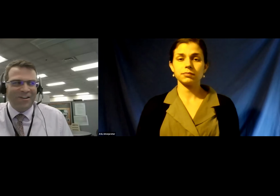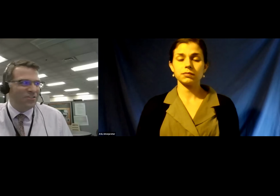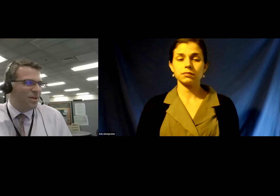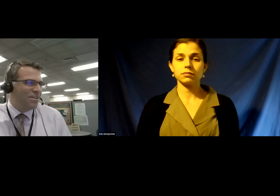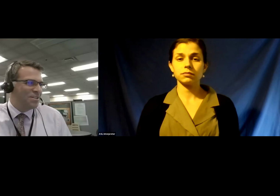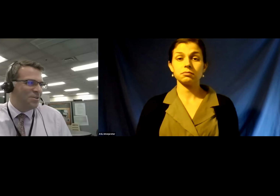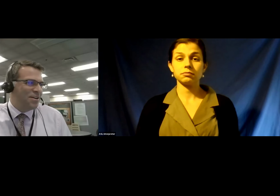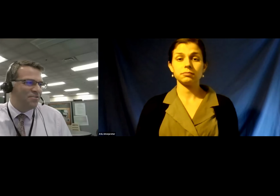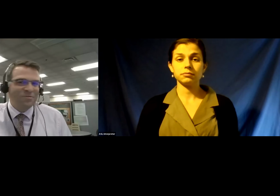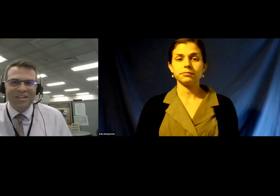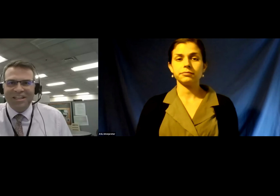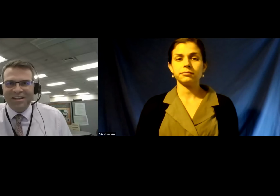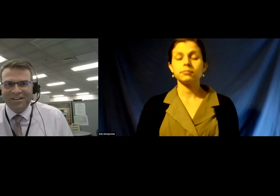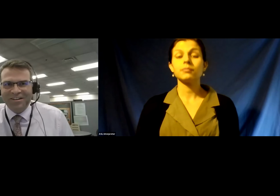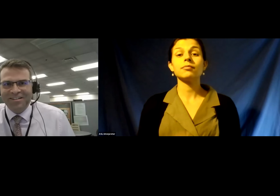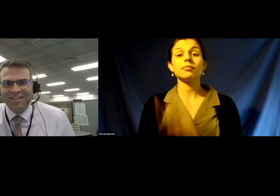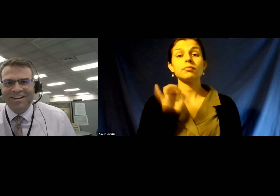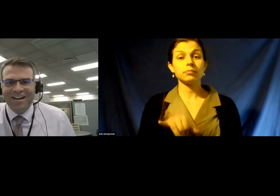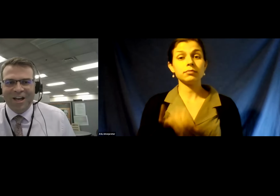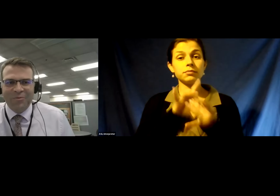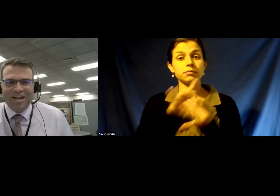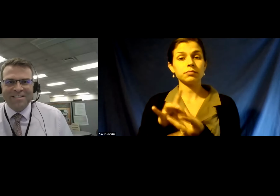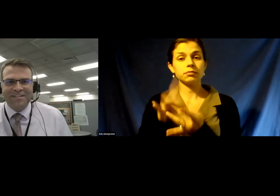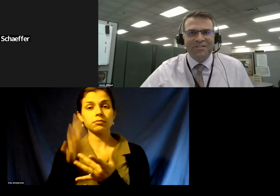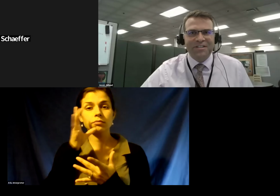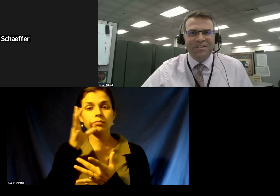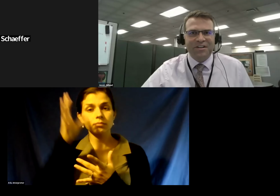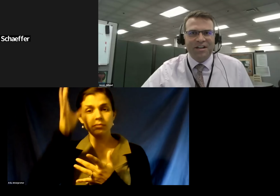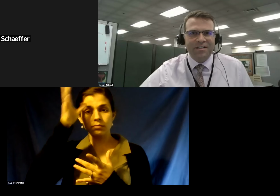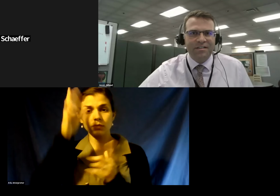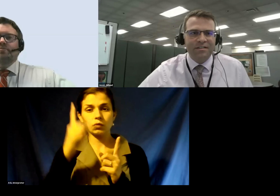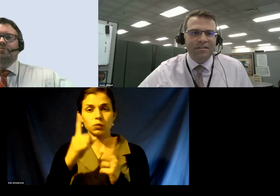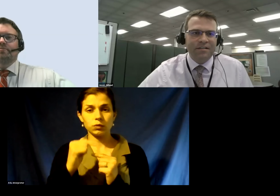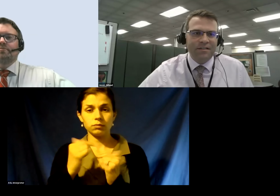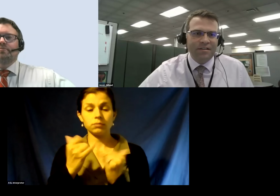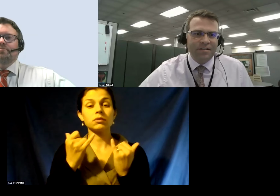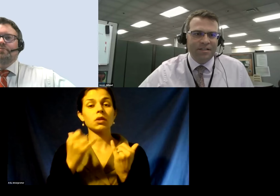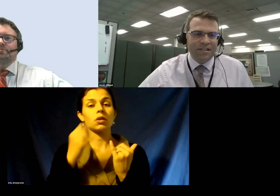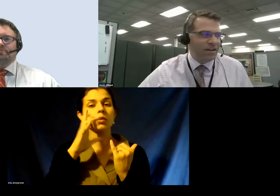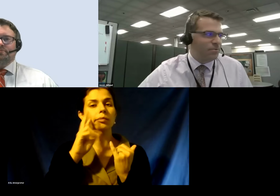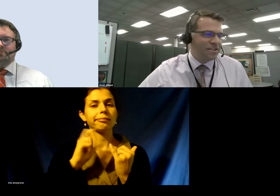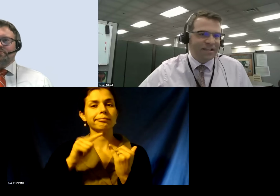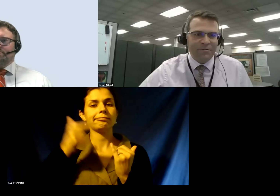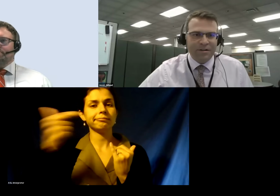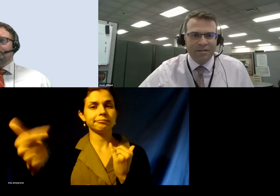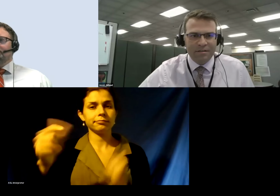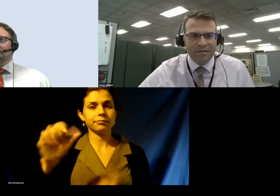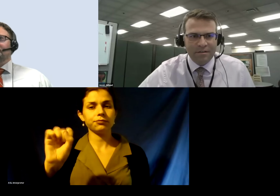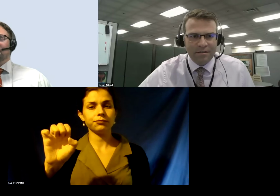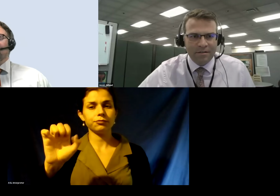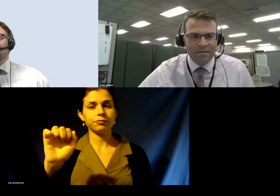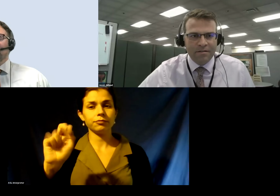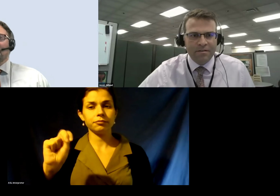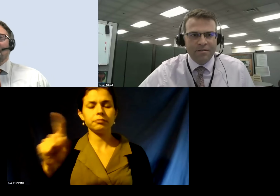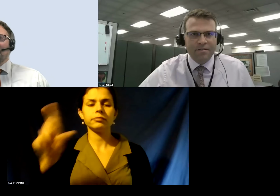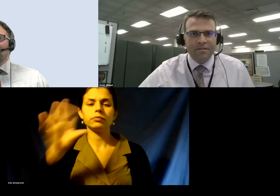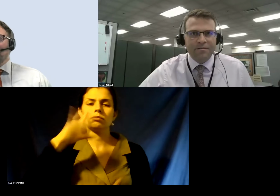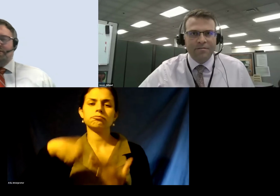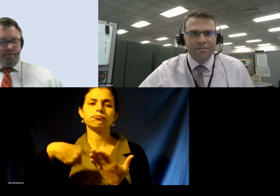That's all for ParentSquare. From here, I'll pass it over to Sean to talk about Skyward.